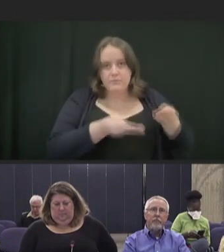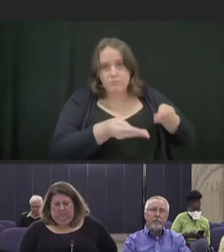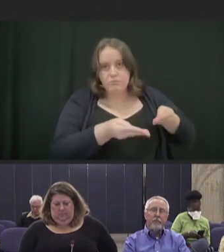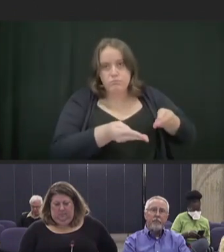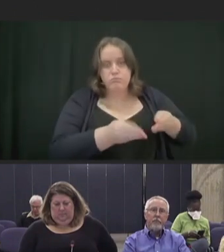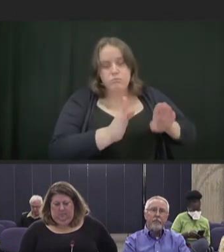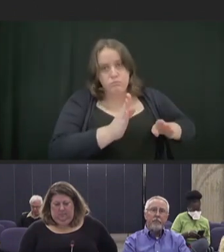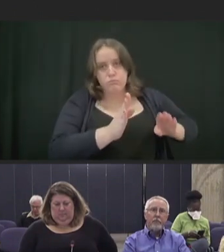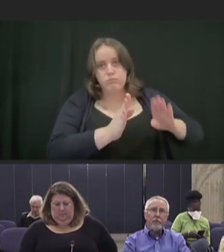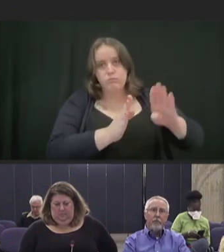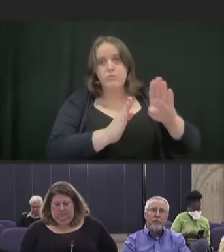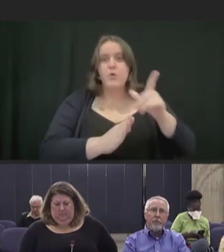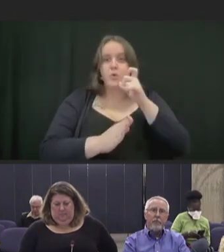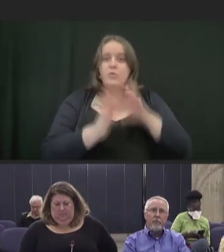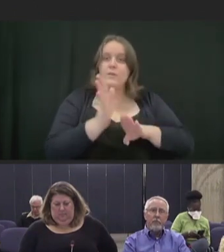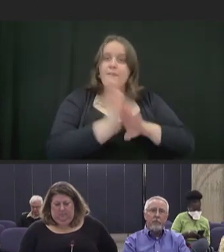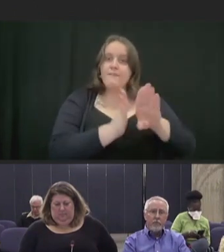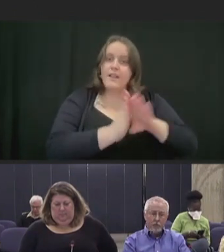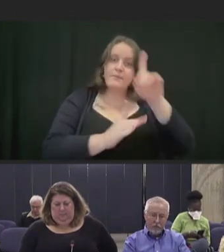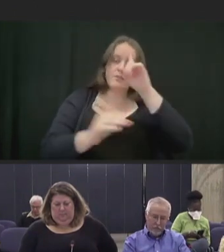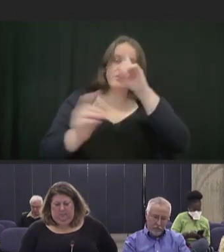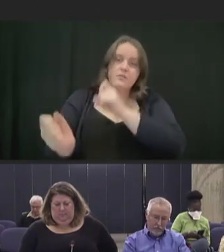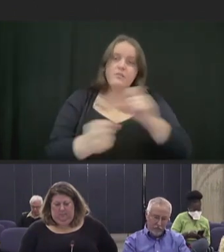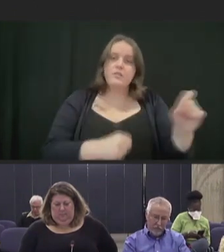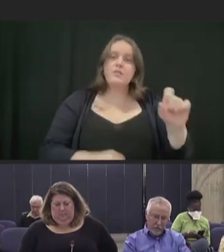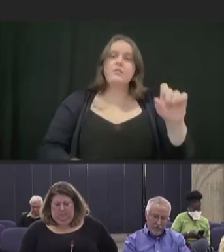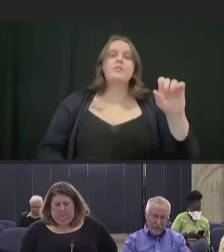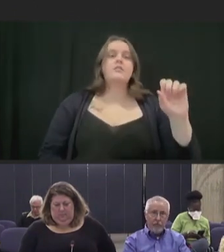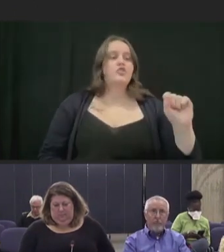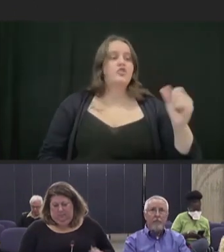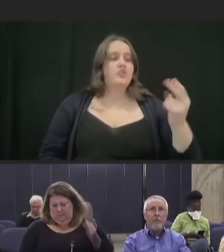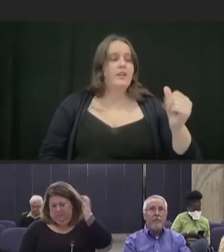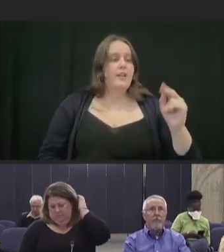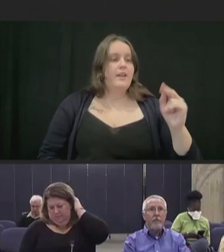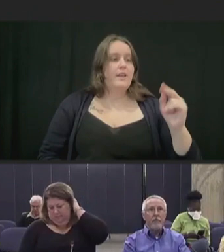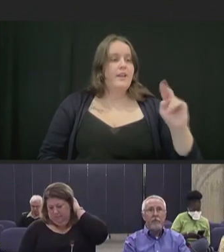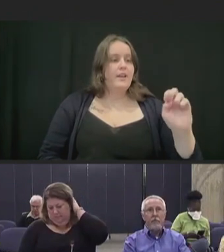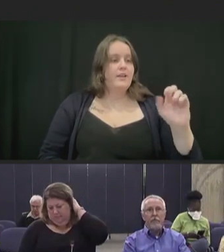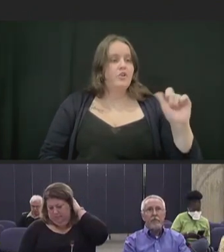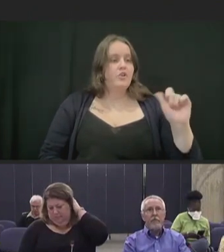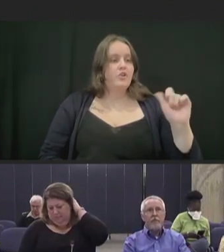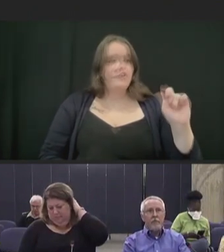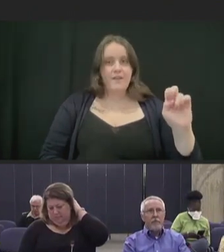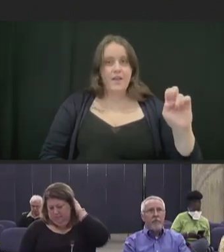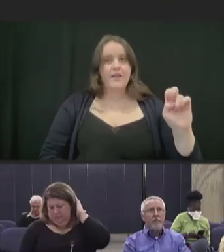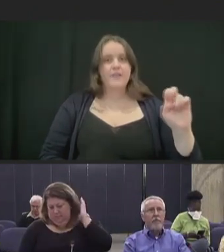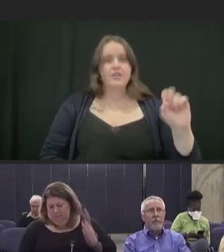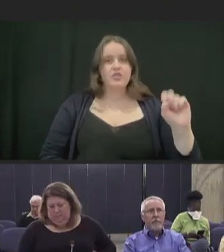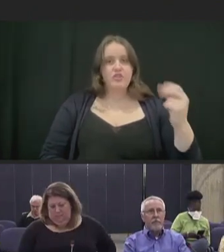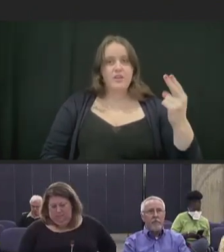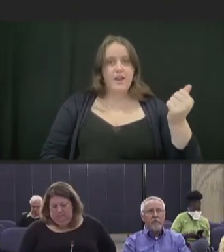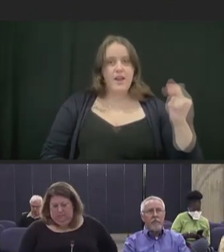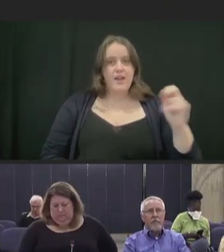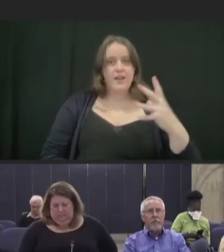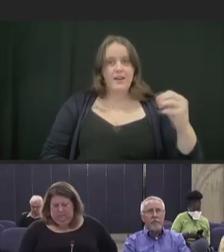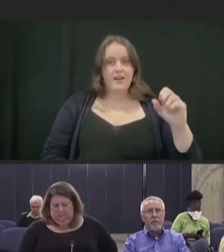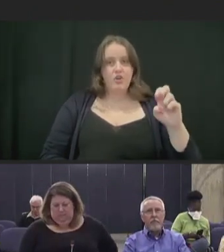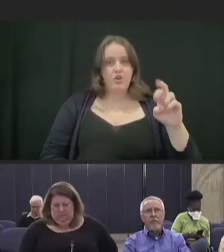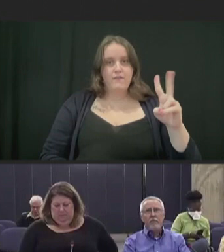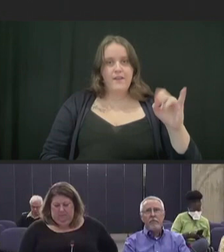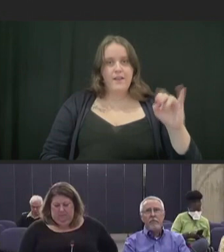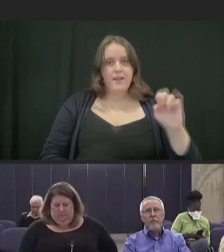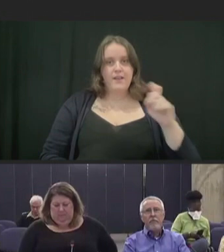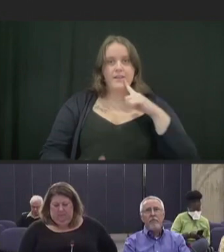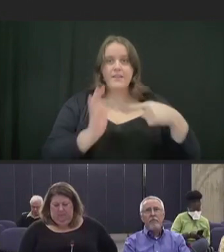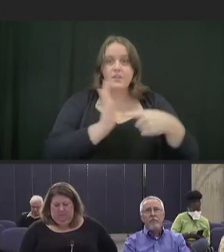by Shane Crotty and Daryl Irvine. They just found that it gives a very robust immune response. And then we gave a bolus boost